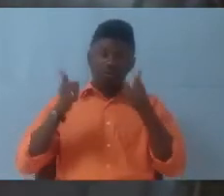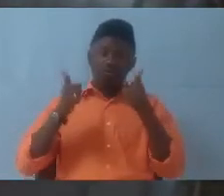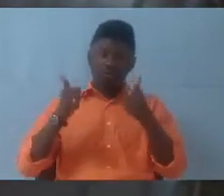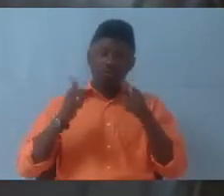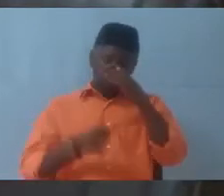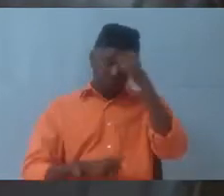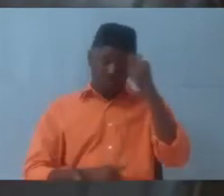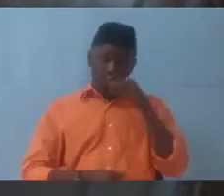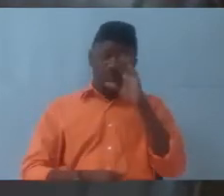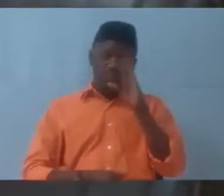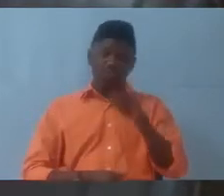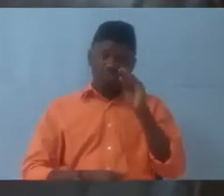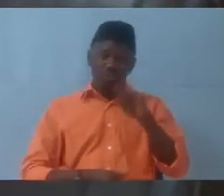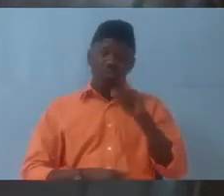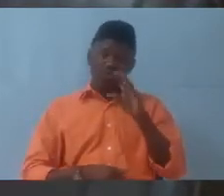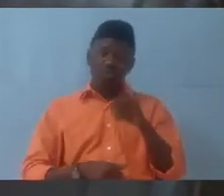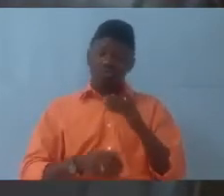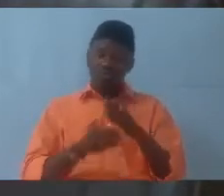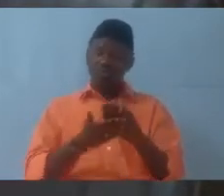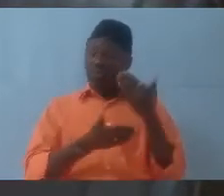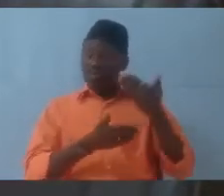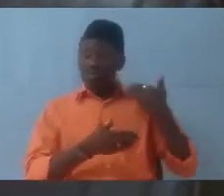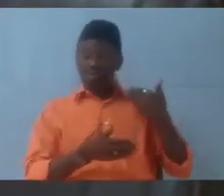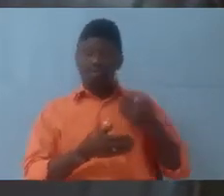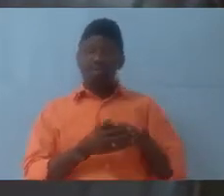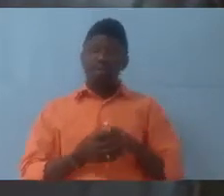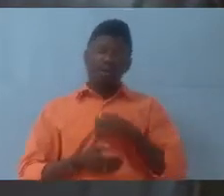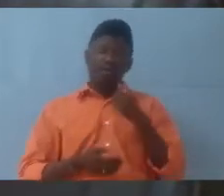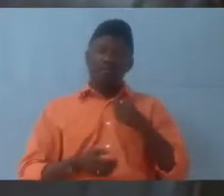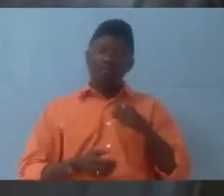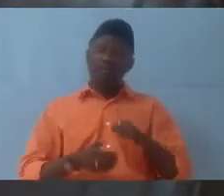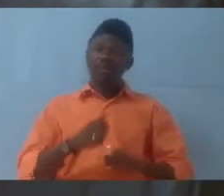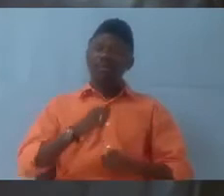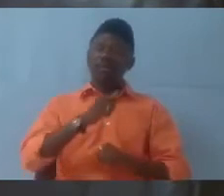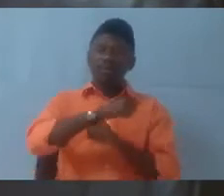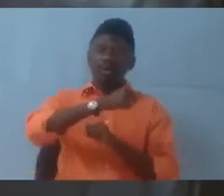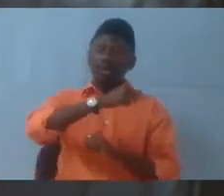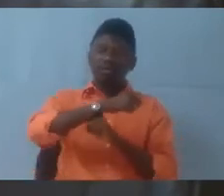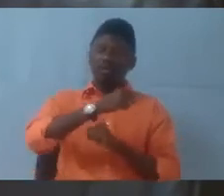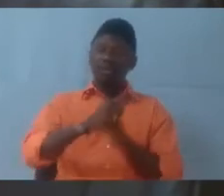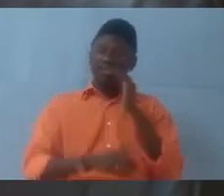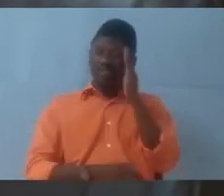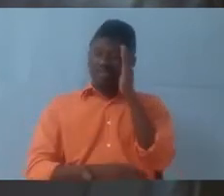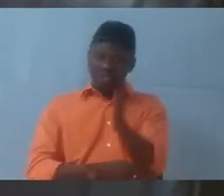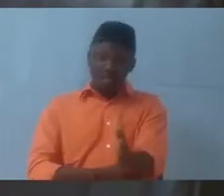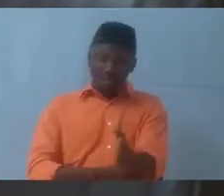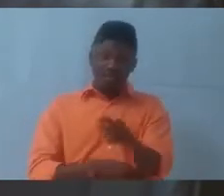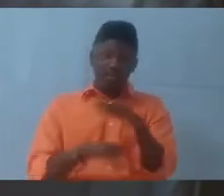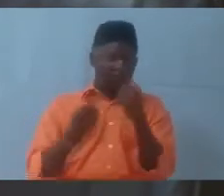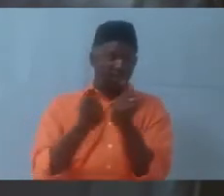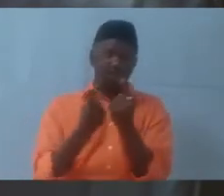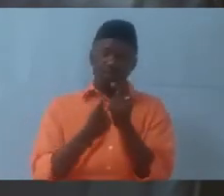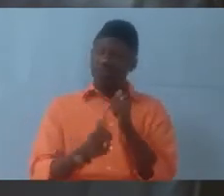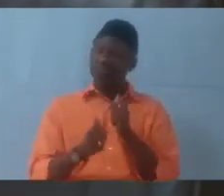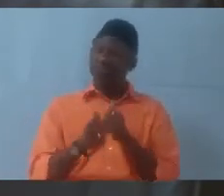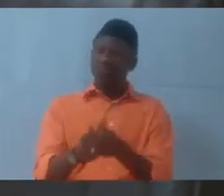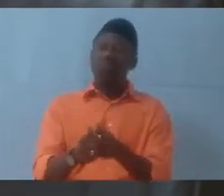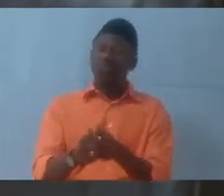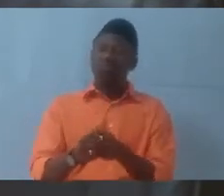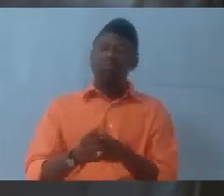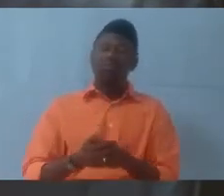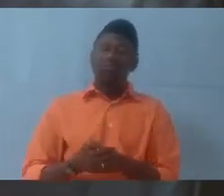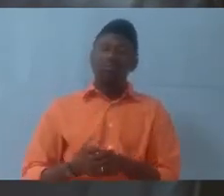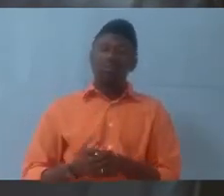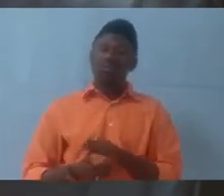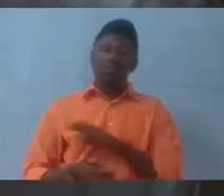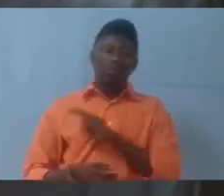gërëm ci liggéey bu baax bi nga xamné mom nga doon def. And for standing up for the right things. Ak li nga taxaw pour gis né li yoon mo am. And it's